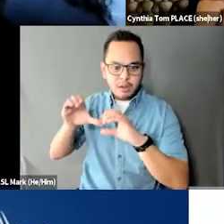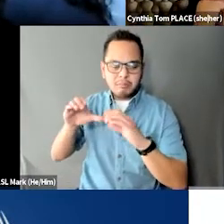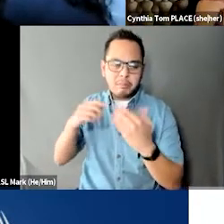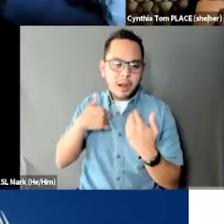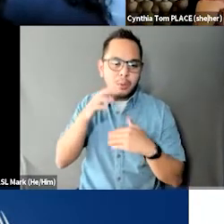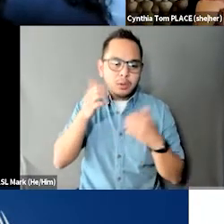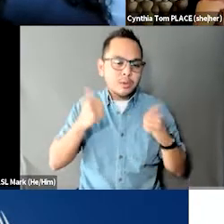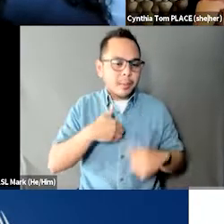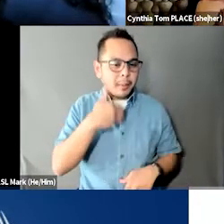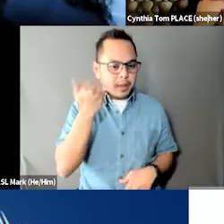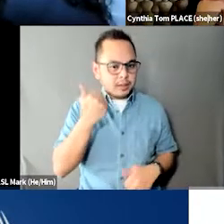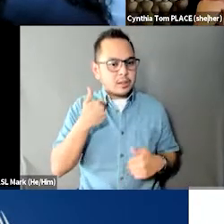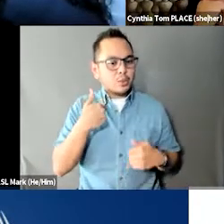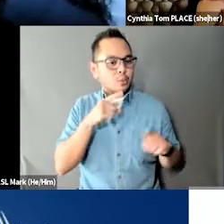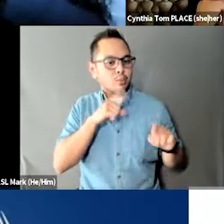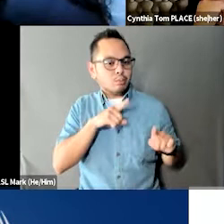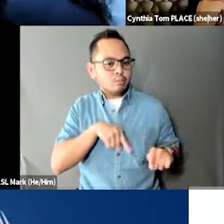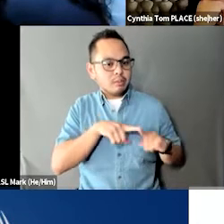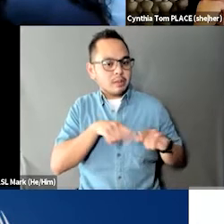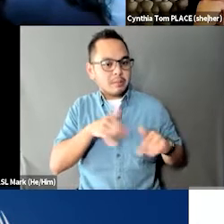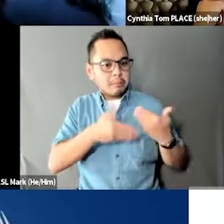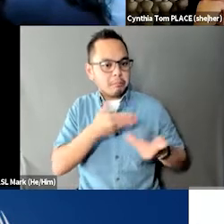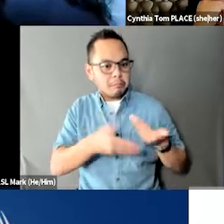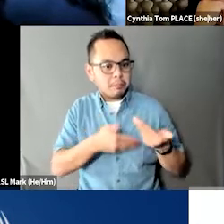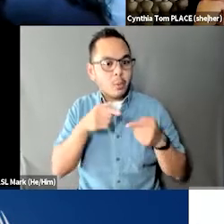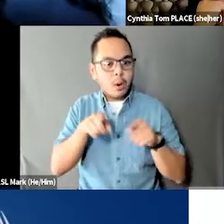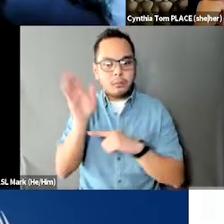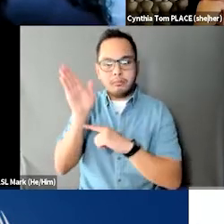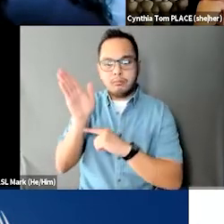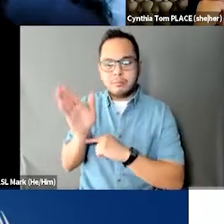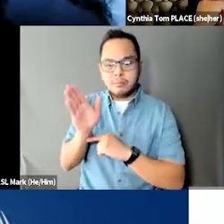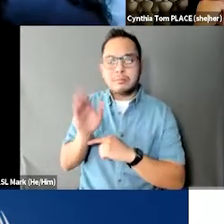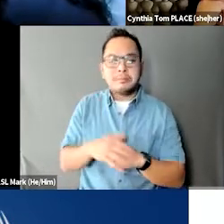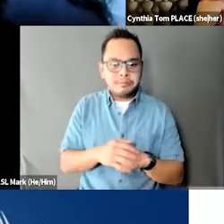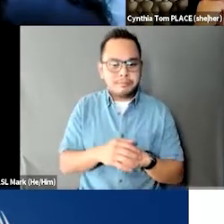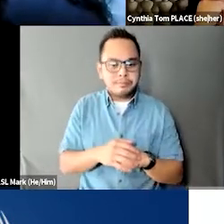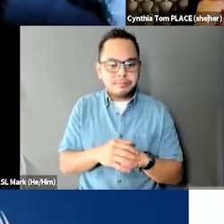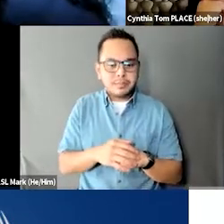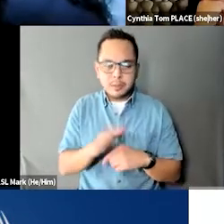answer questions as we go along, as well as facilitate while Cynthia is presenting, so don't be shy.